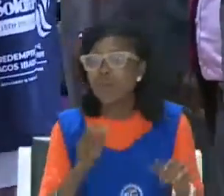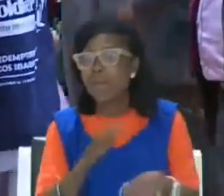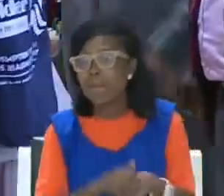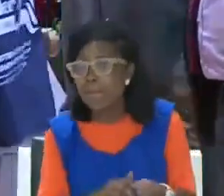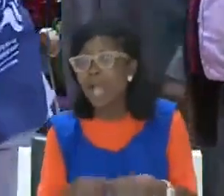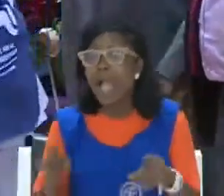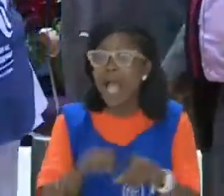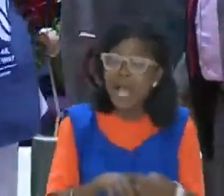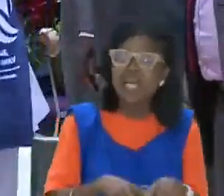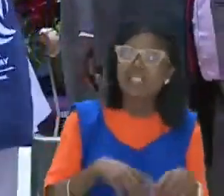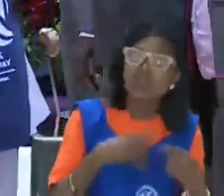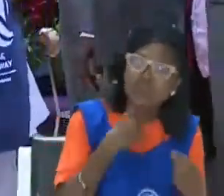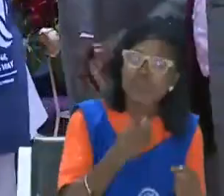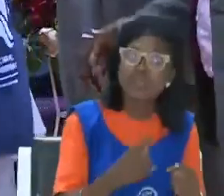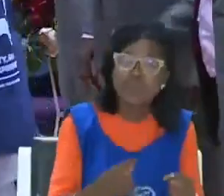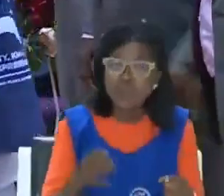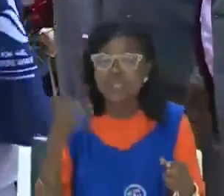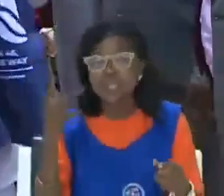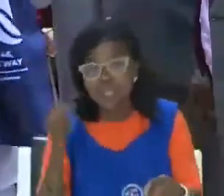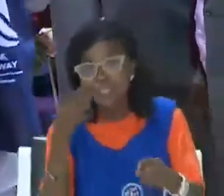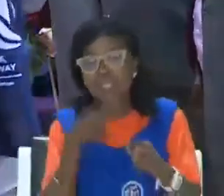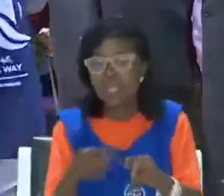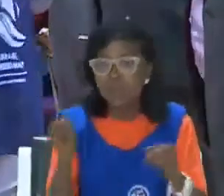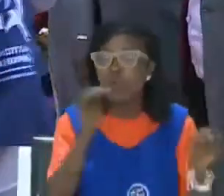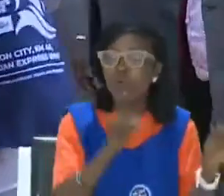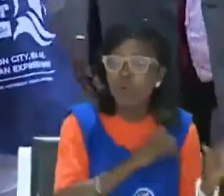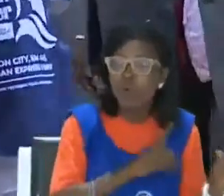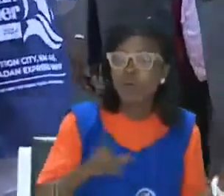As we mention your name, oh,